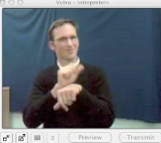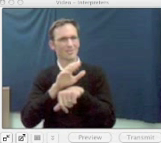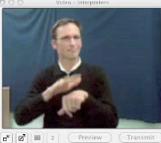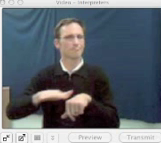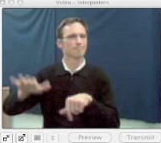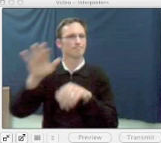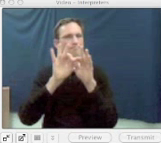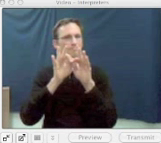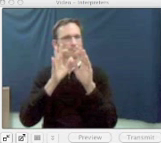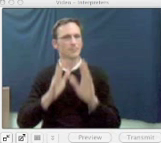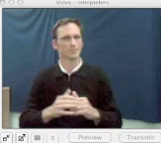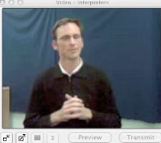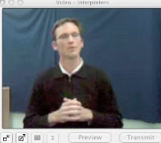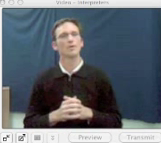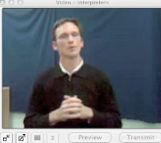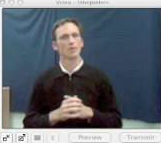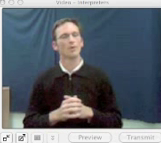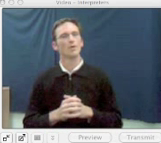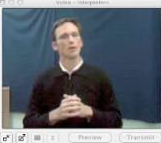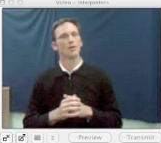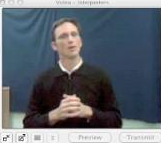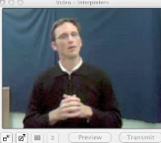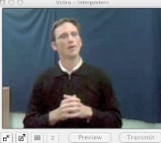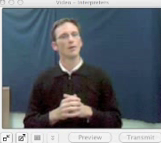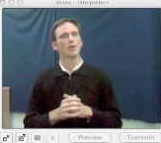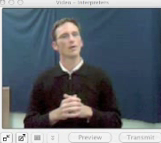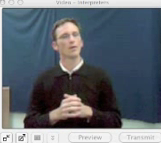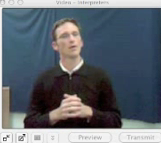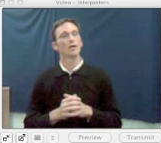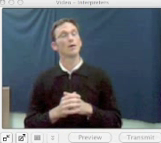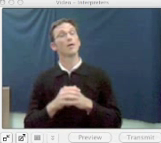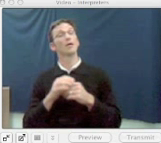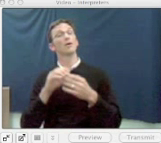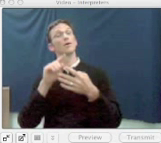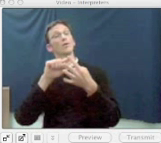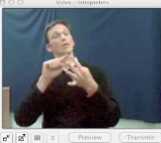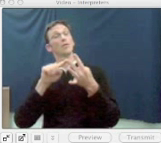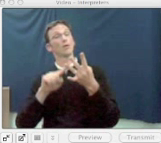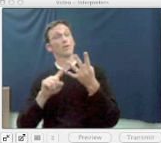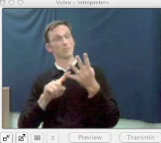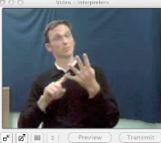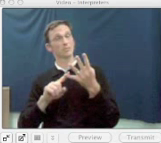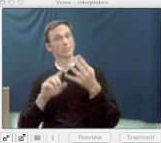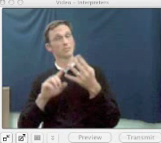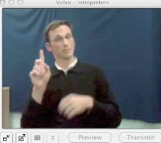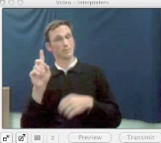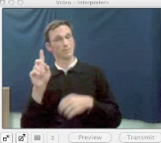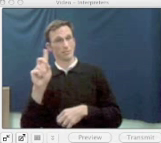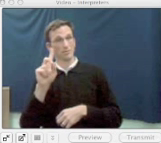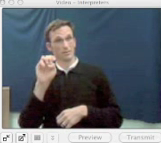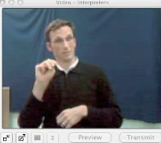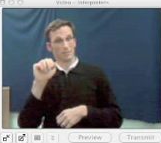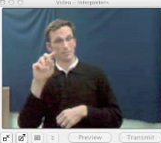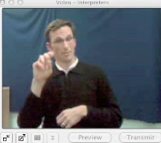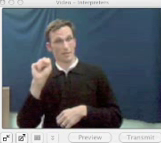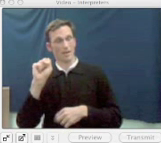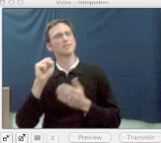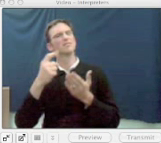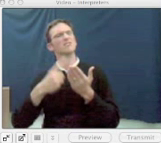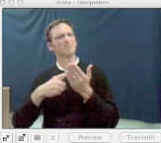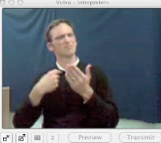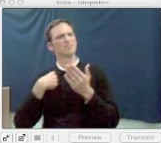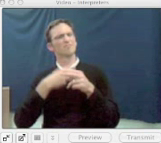We often refer to this set of demand categories as